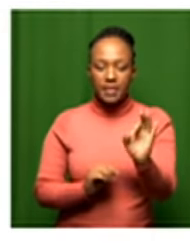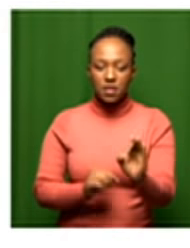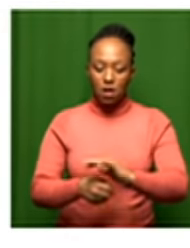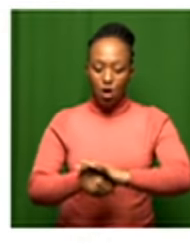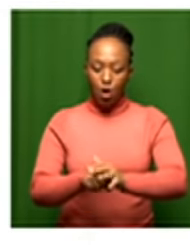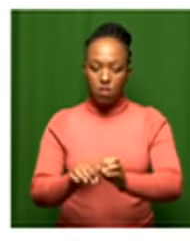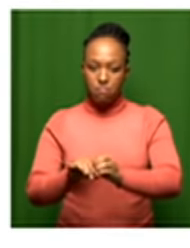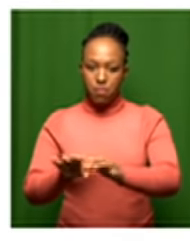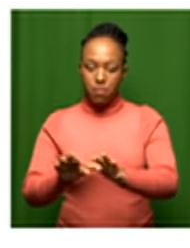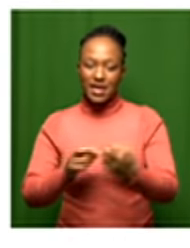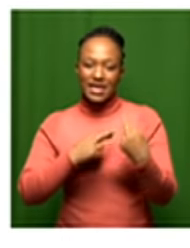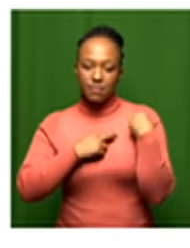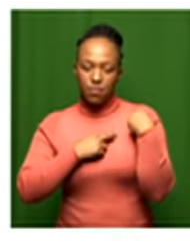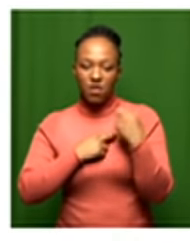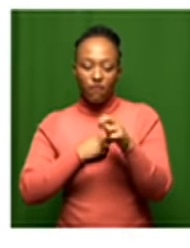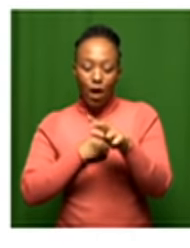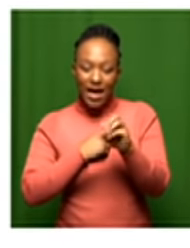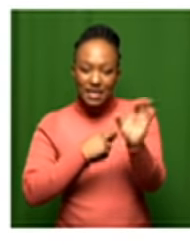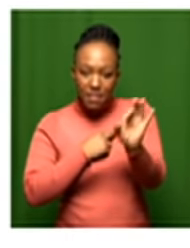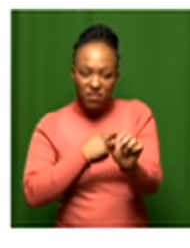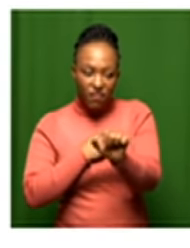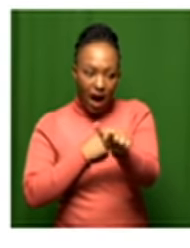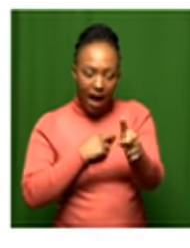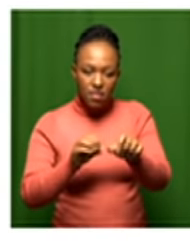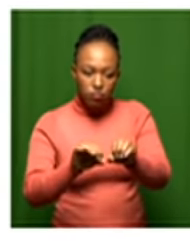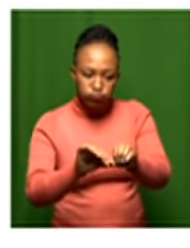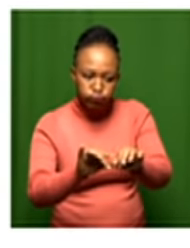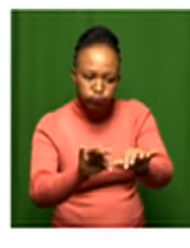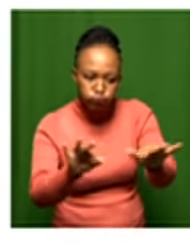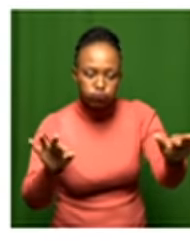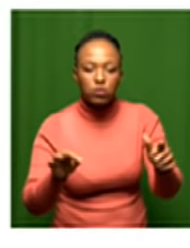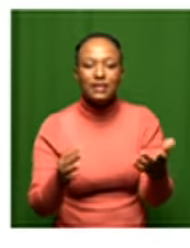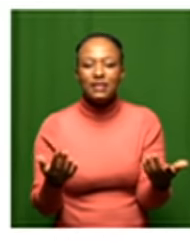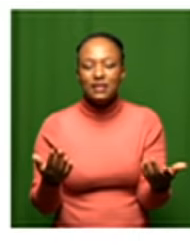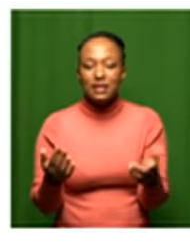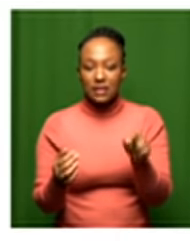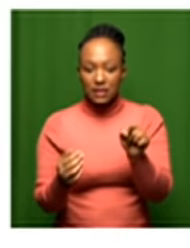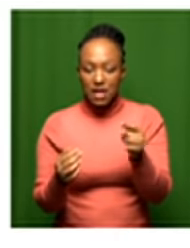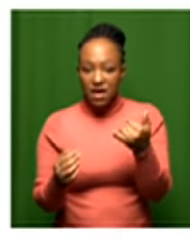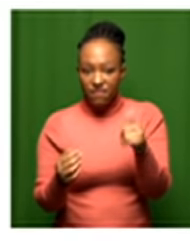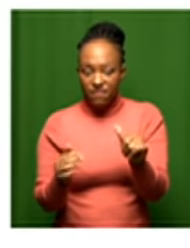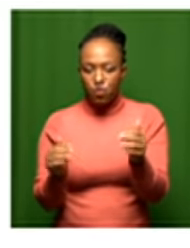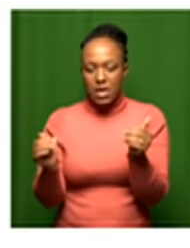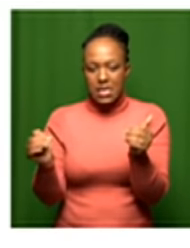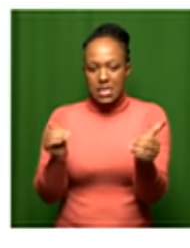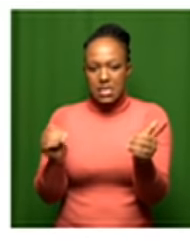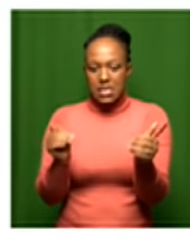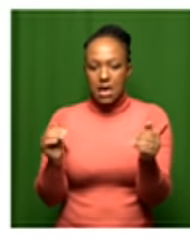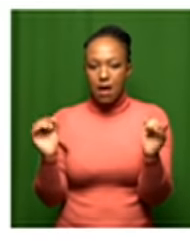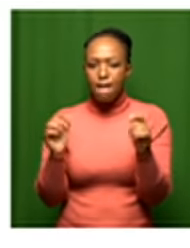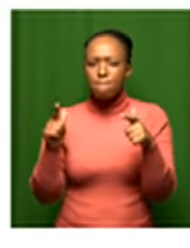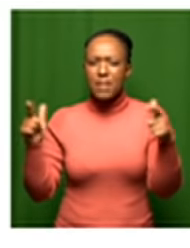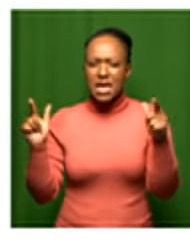are responsible for 80% of onward transmission. So certainly if we minimize